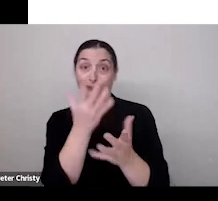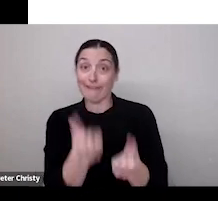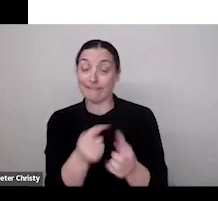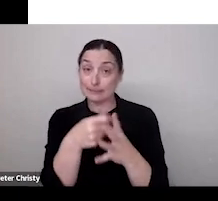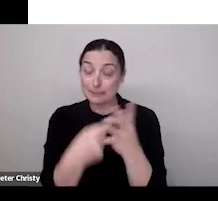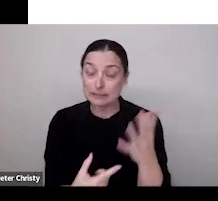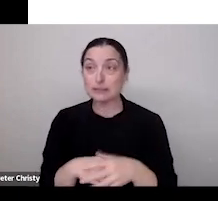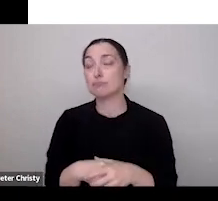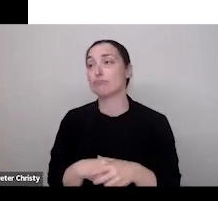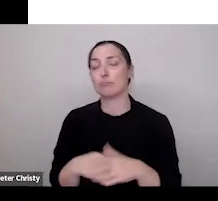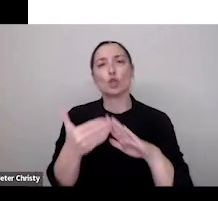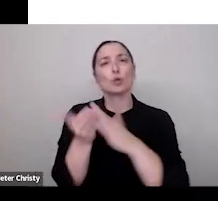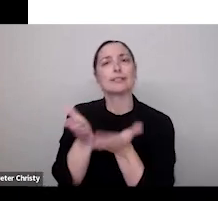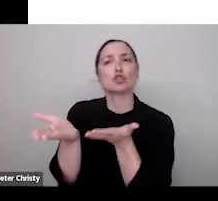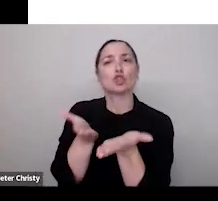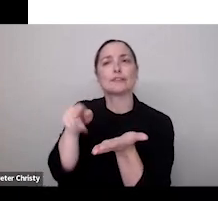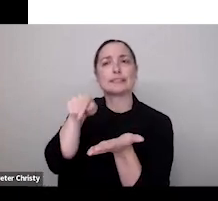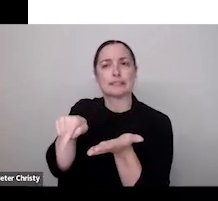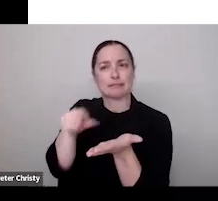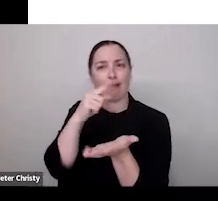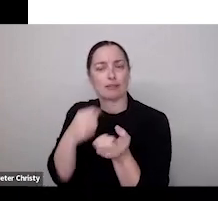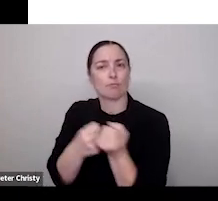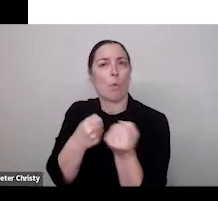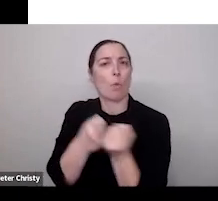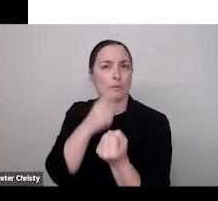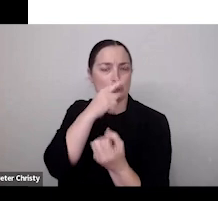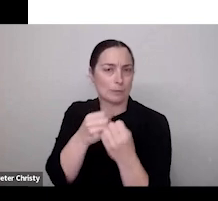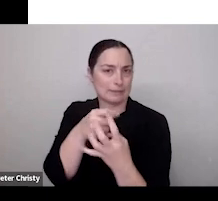at community services that support people with disability.